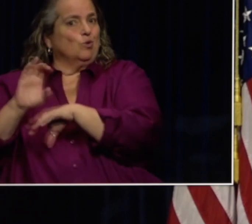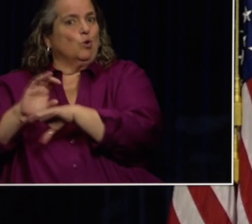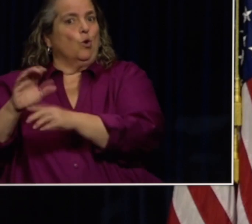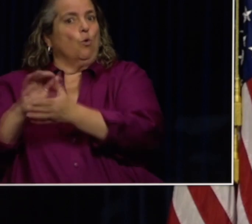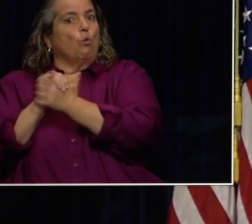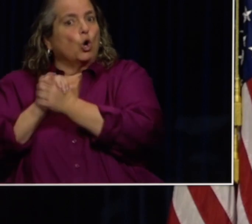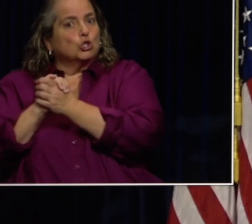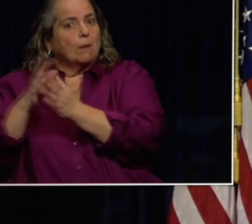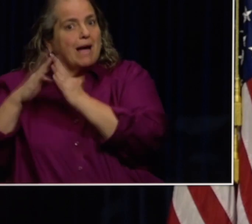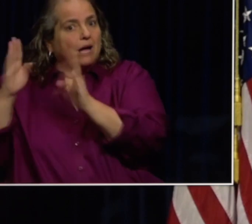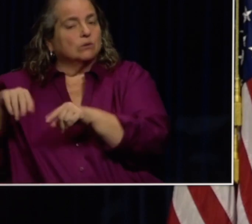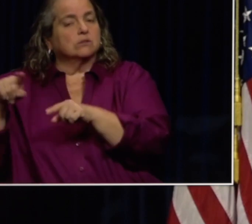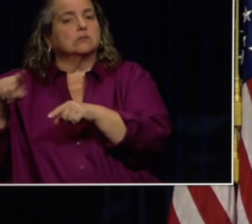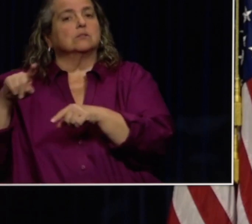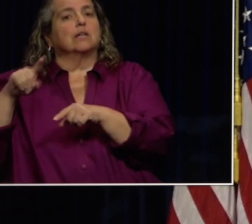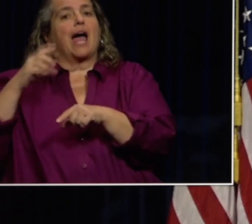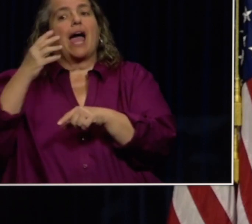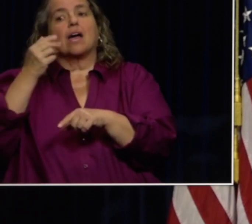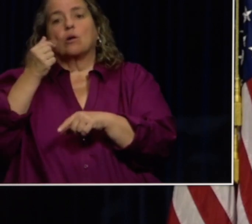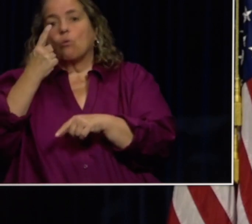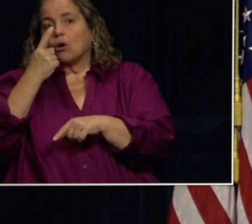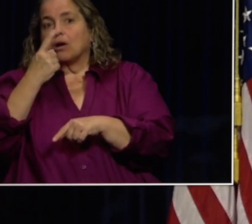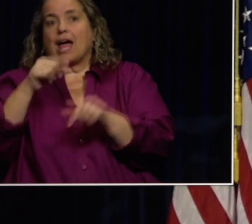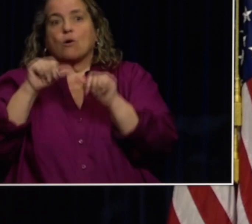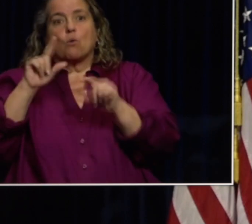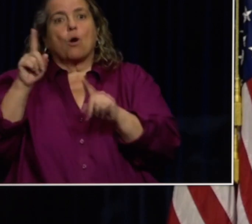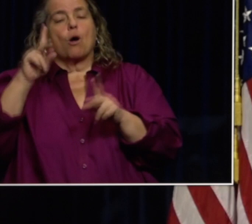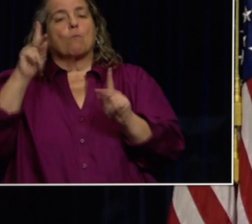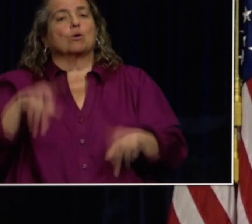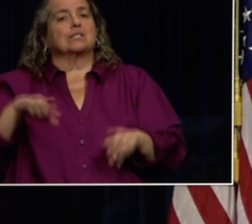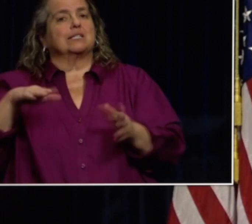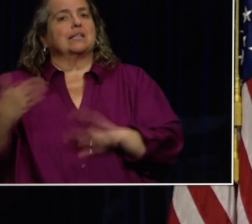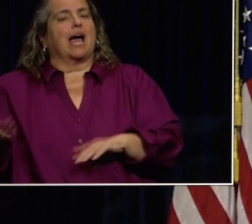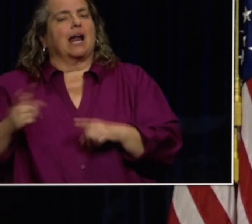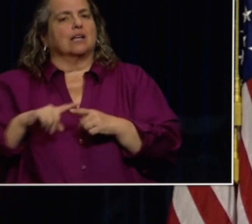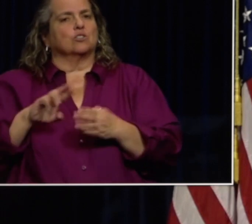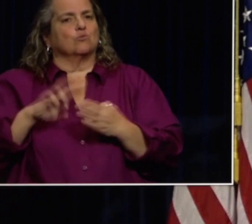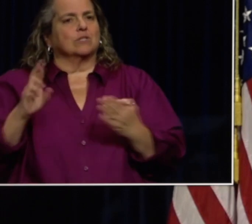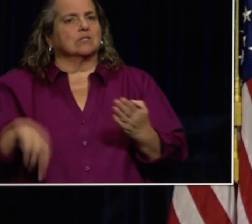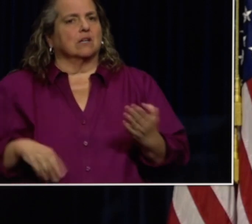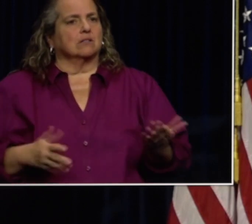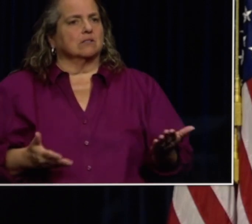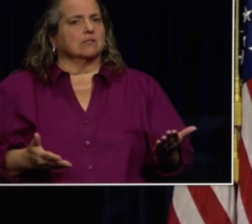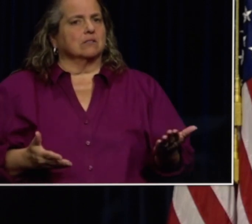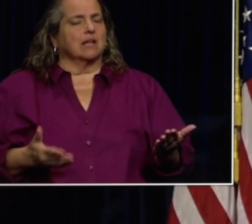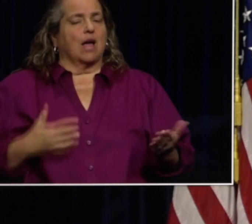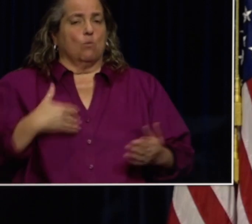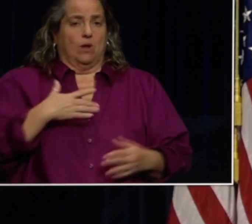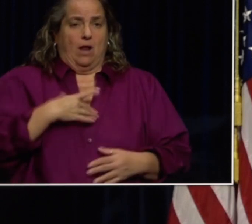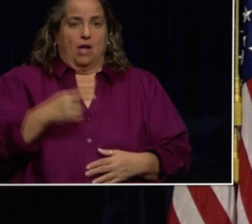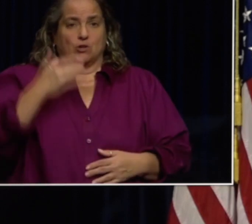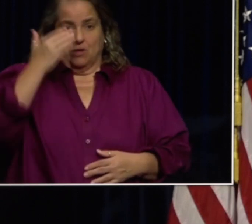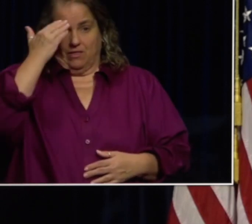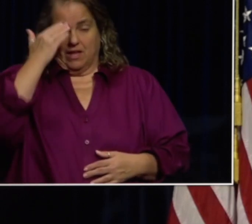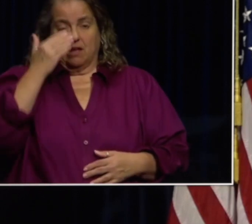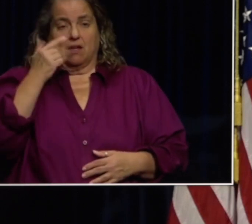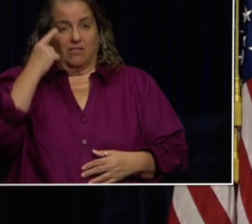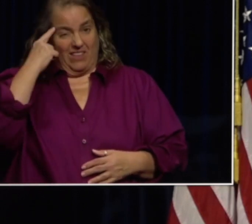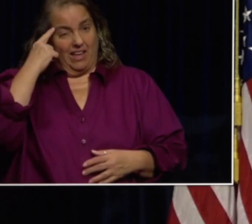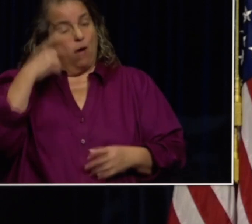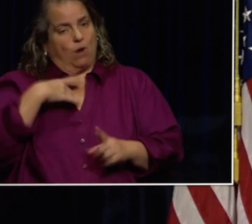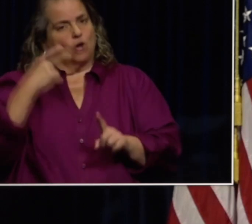lives in Kentucky. And the governor issuing once again a plea with a promise to enforce no